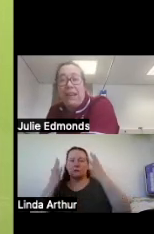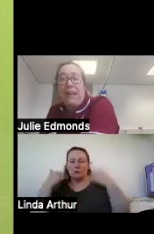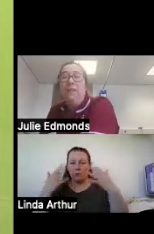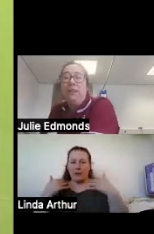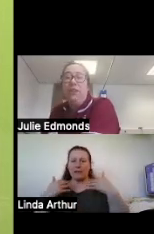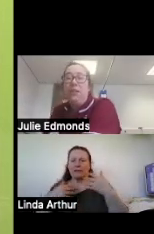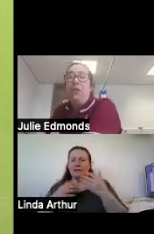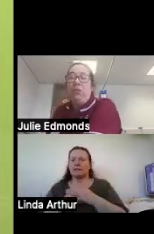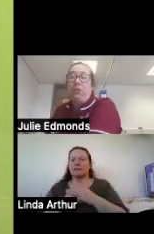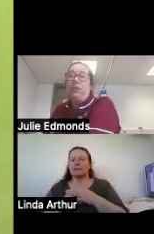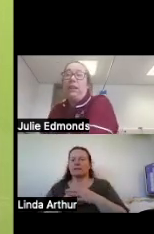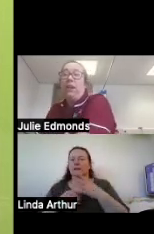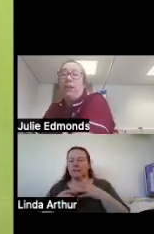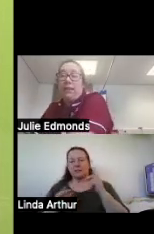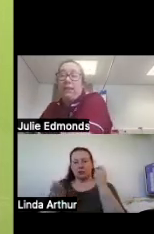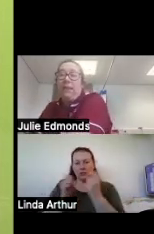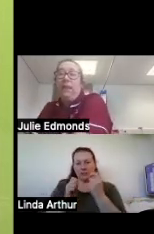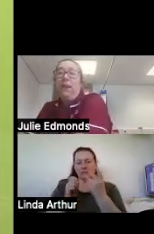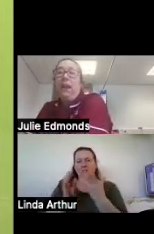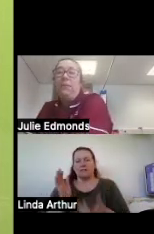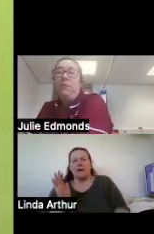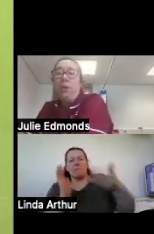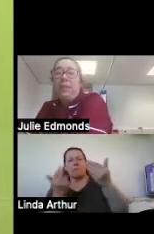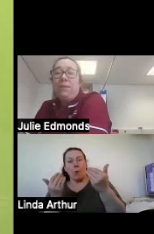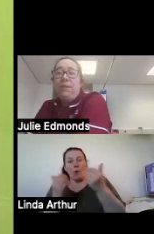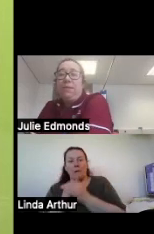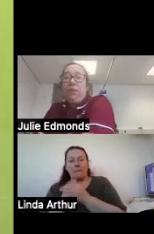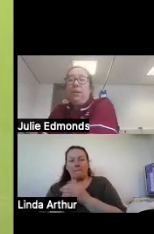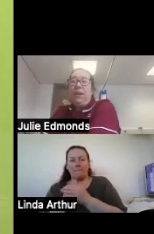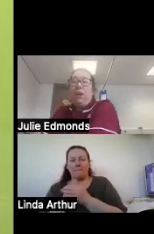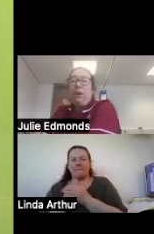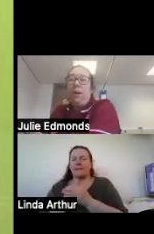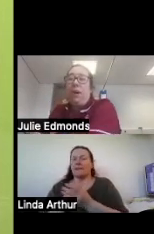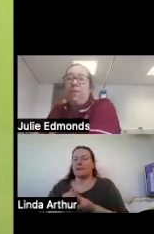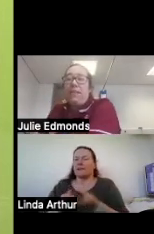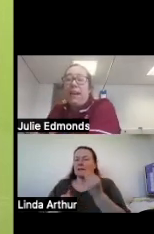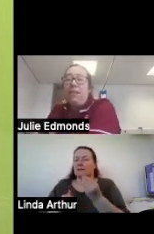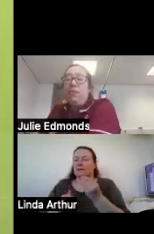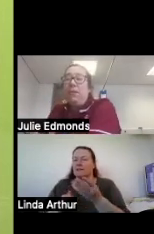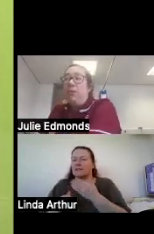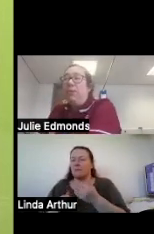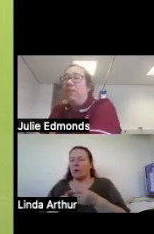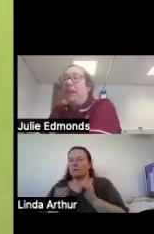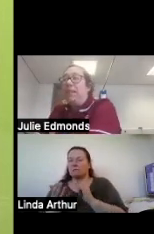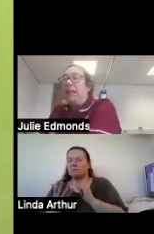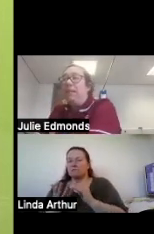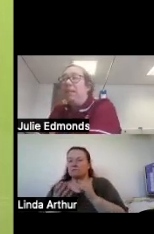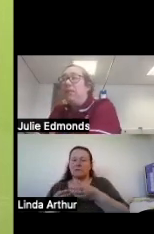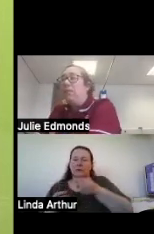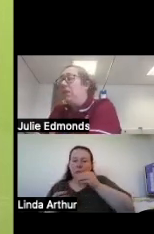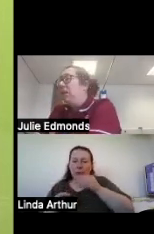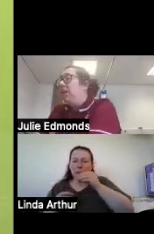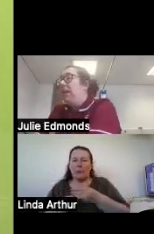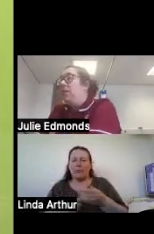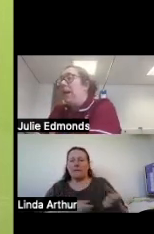day, then you need to alter it and increase it. Small sips of fluid in the earlier part of the day. So I would always advise carrying